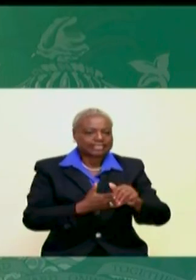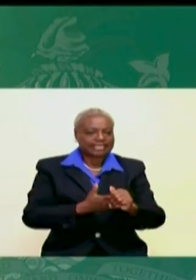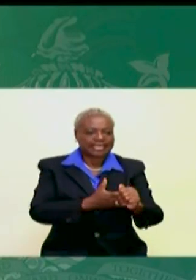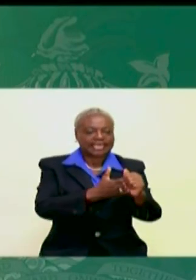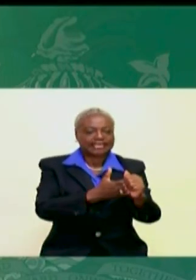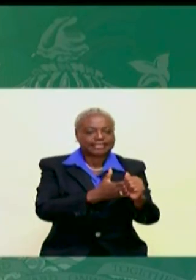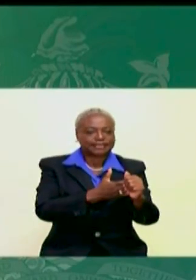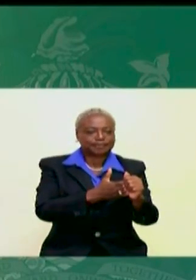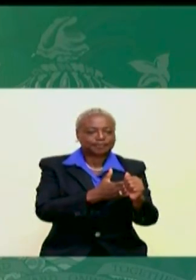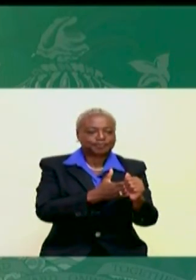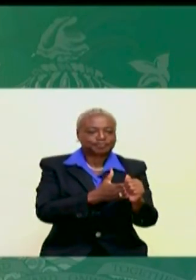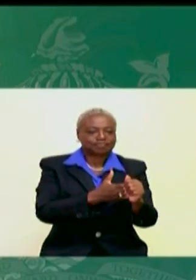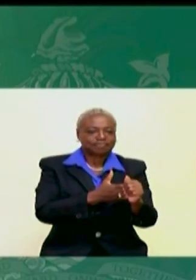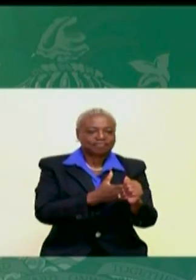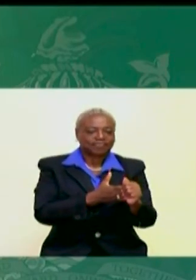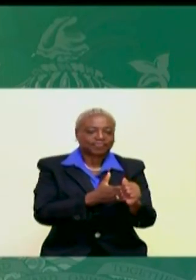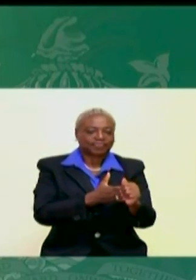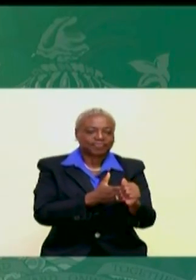You'll be there.